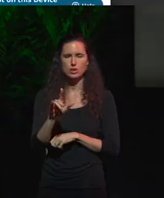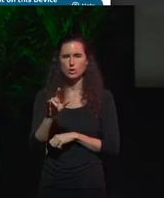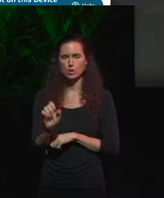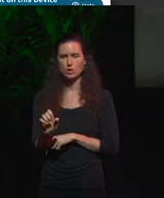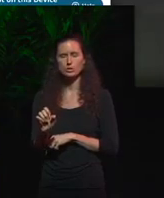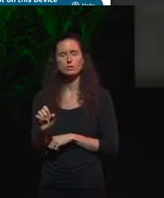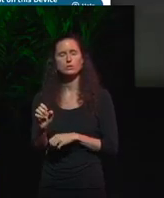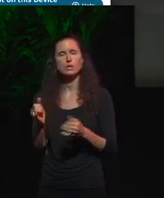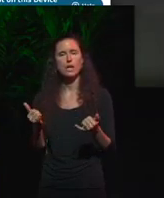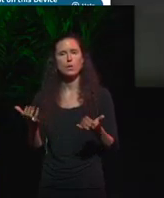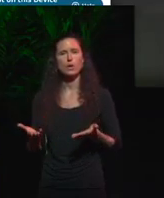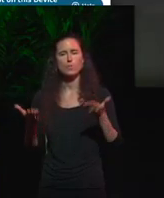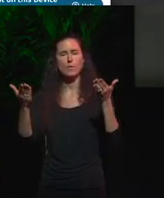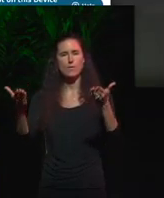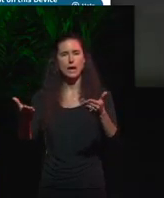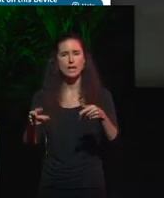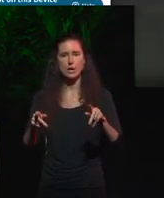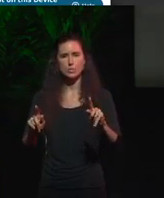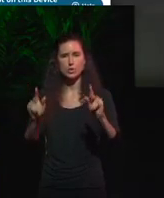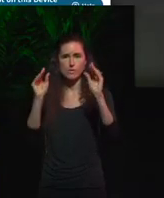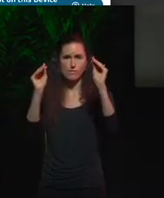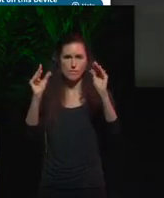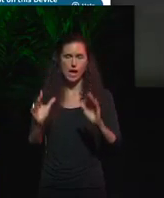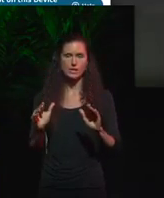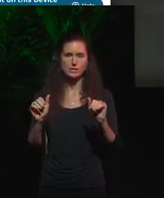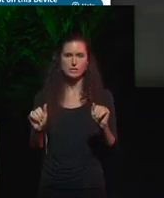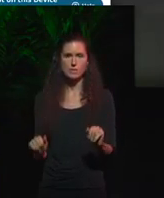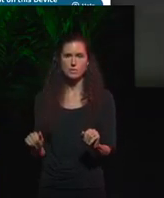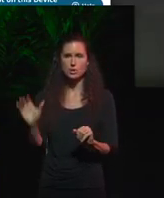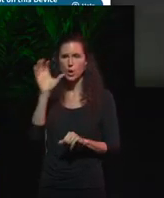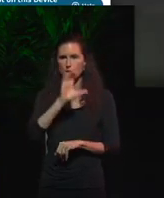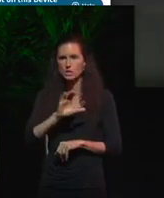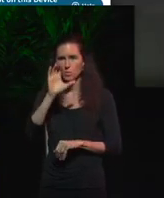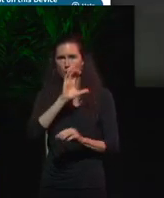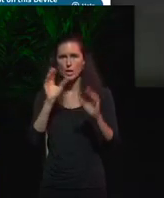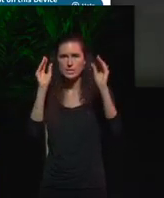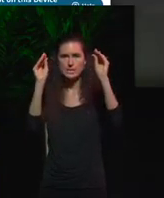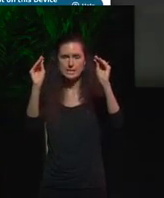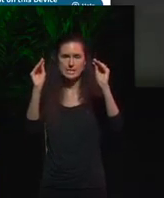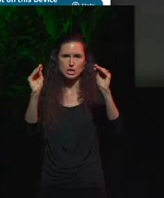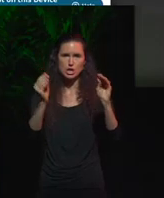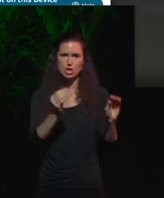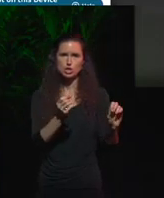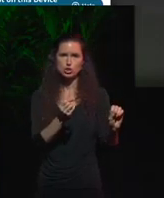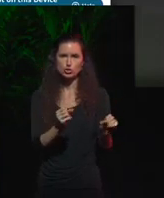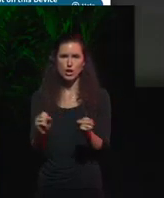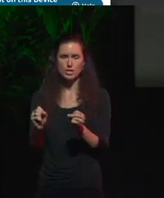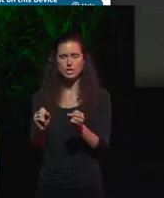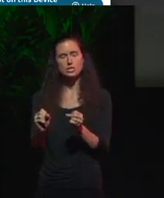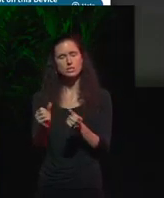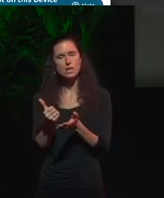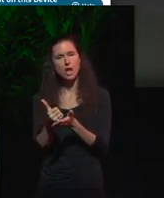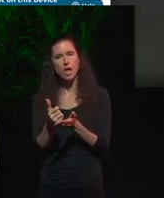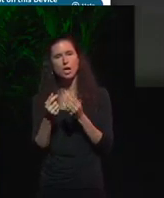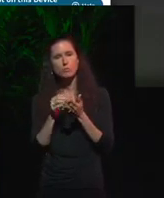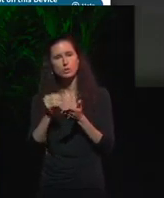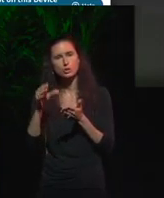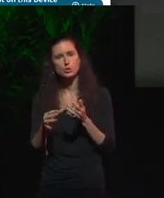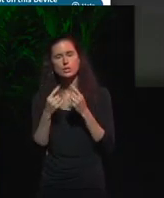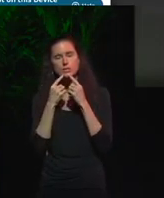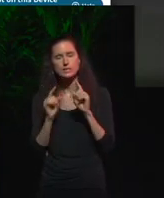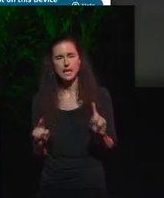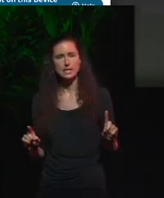are providing opportunities for faculty to explore teaching strategies to support student success together with a virtual community of